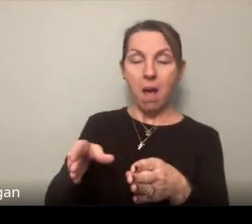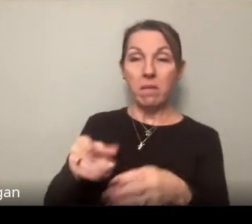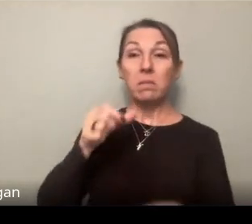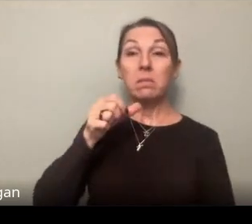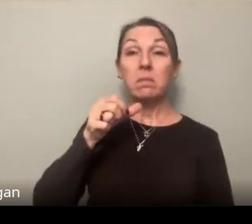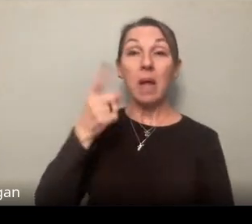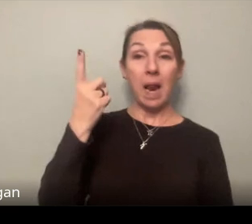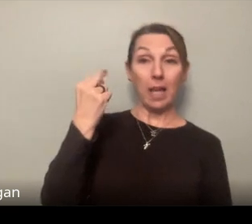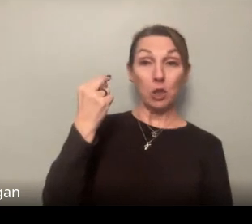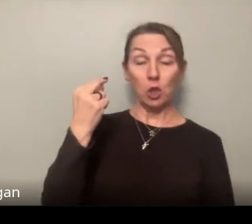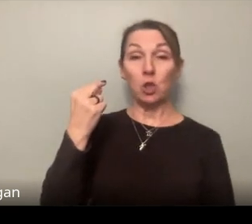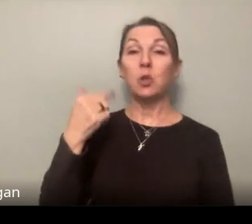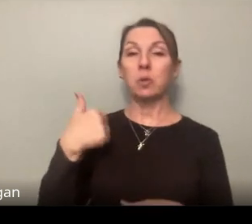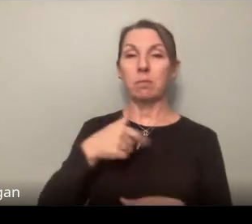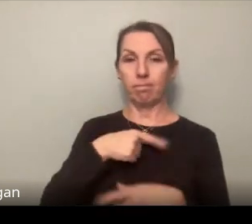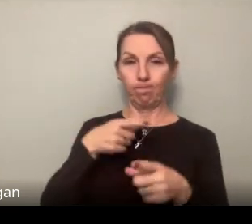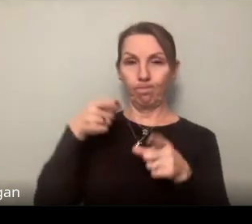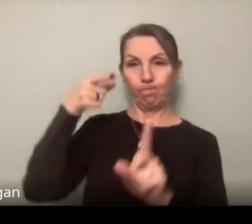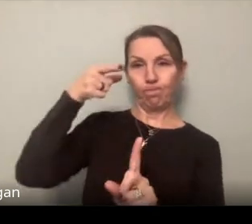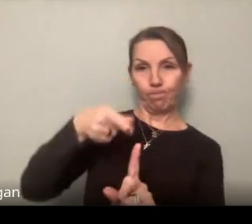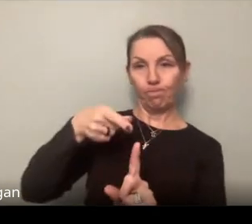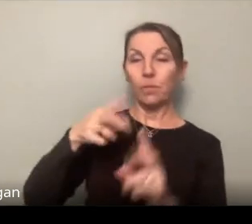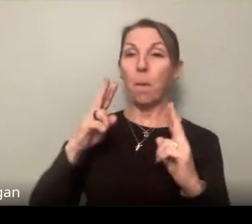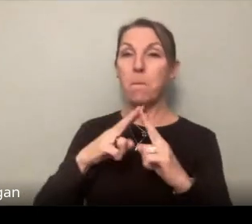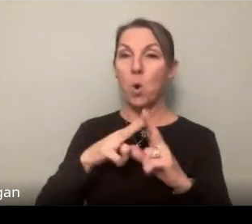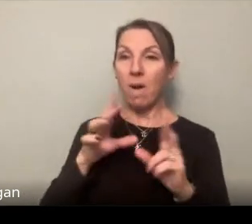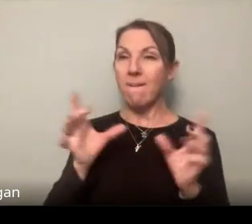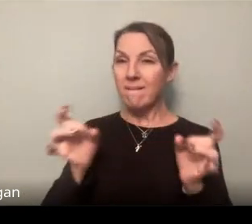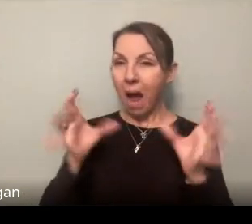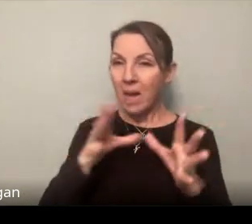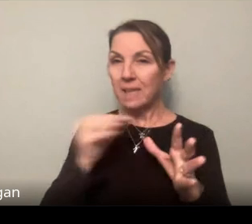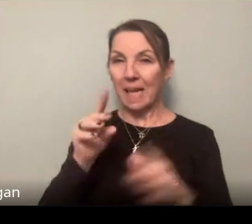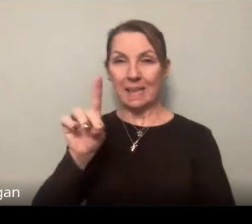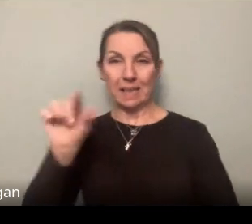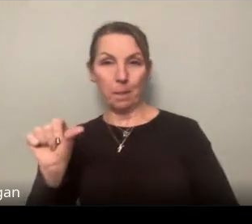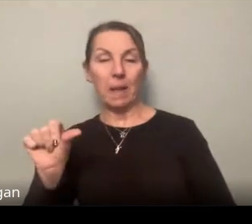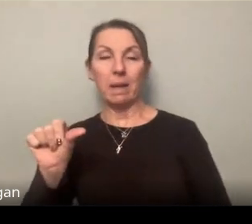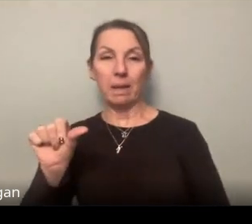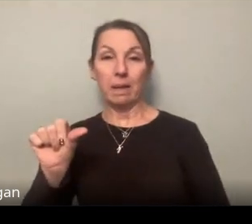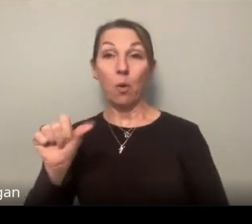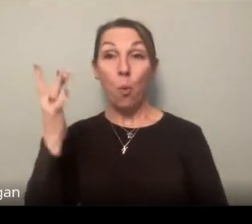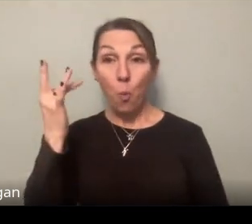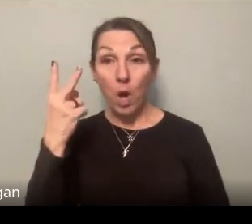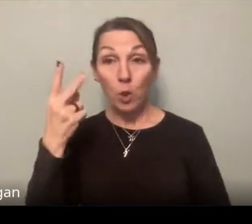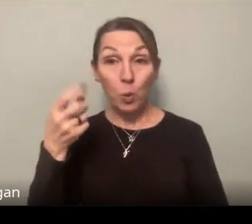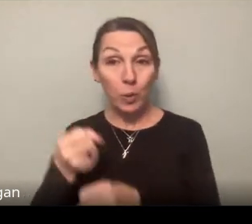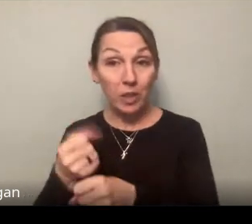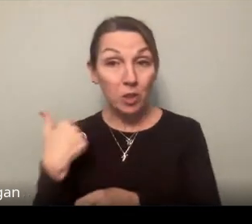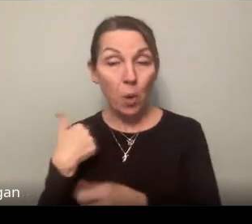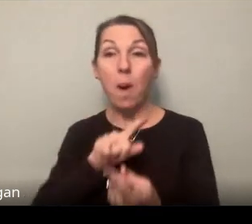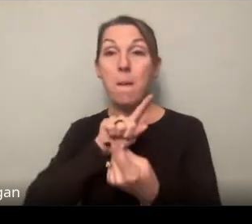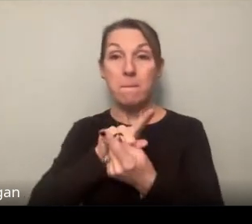intersection of intimate partner violence and disability. And the reason being is because 2 years ago I met a